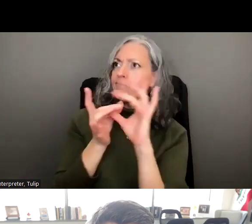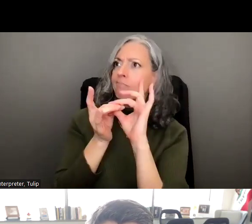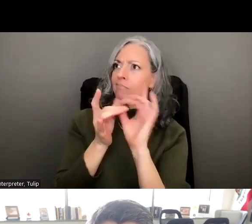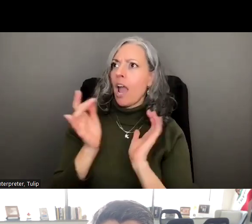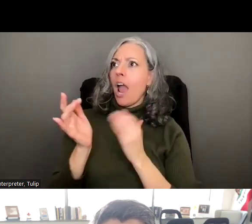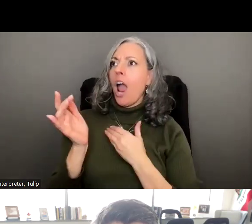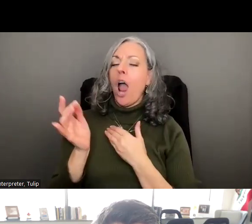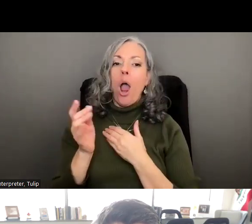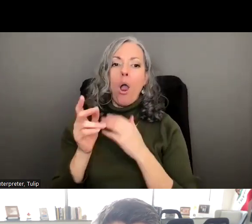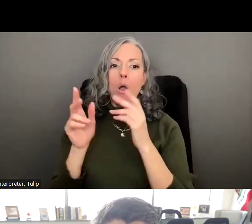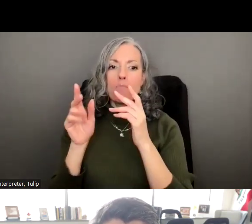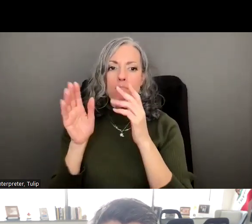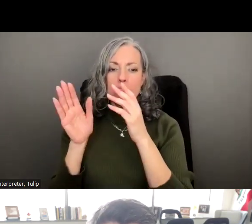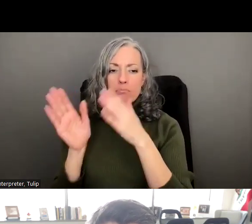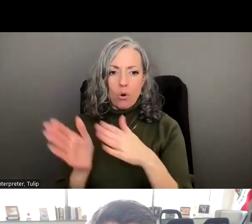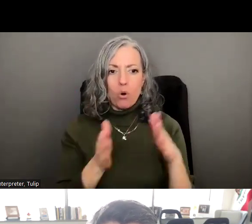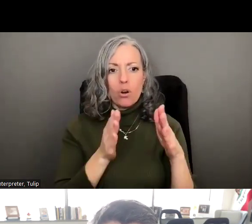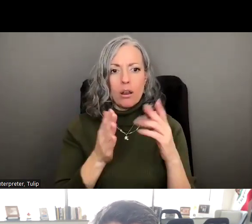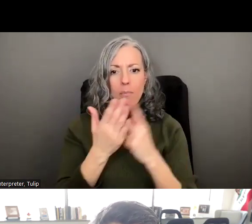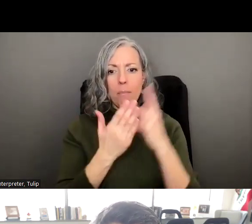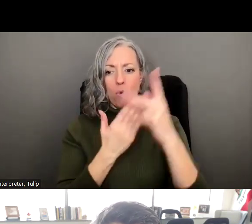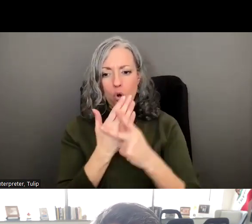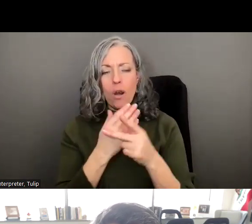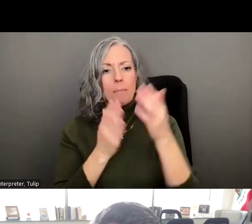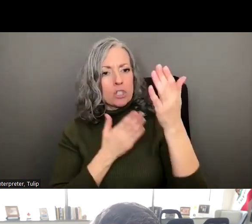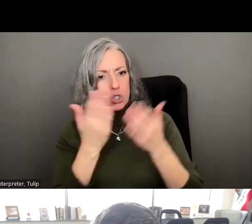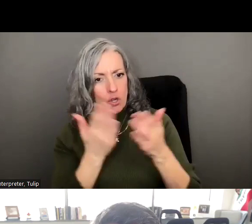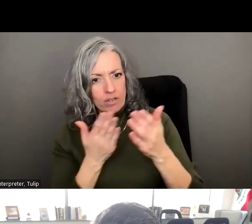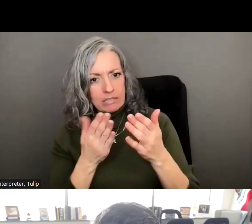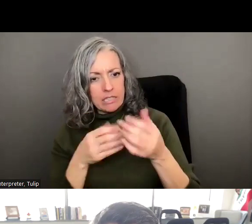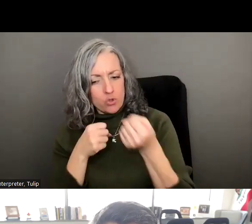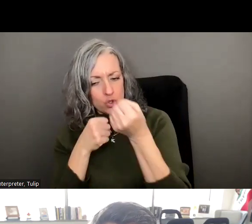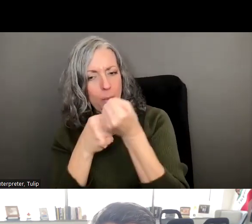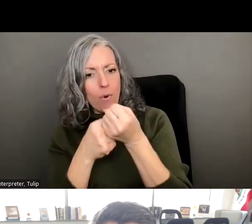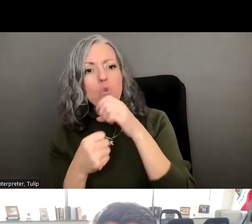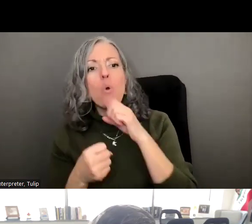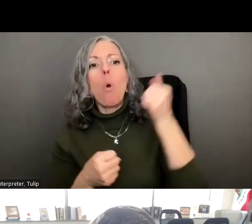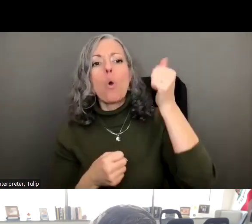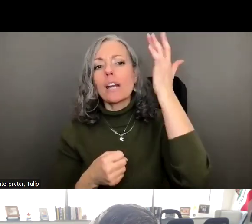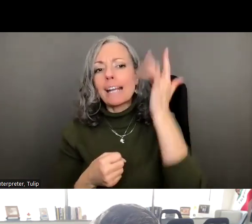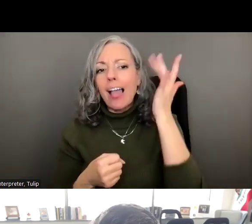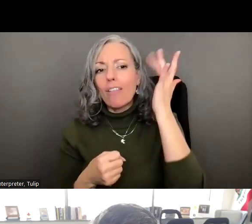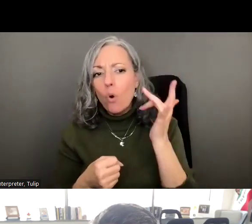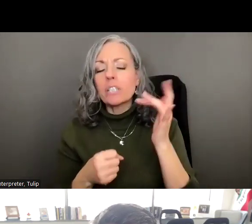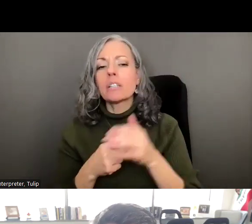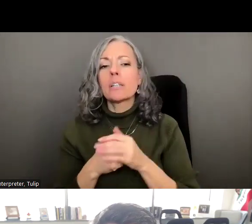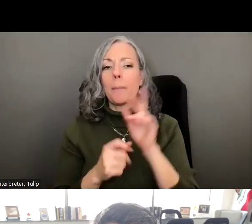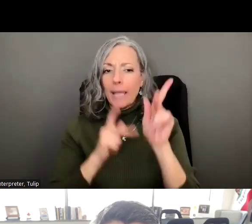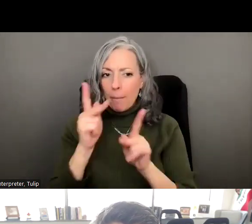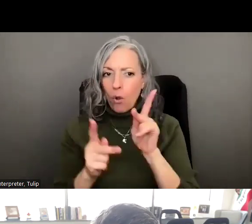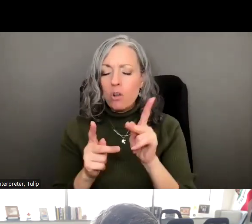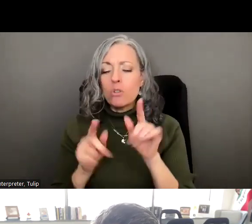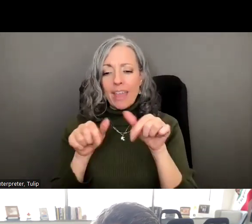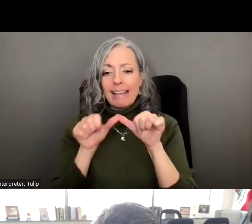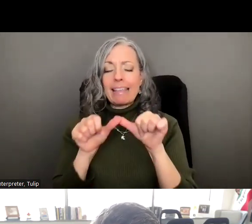and services in a much more holistic way to serve older Californians so that they can continue to live in